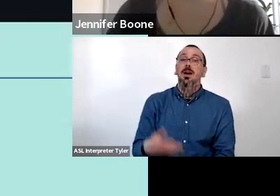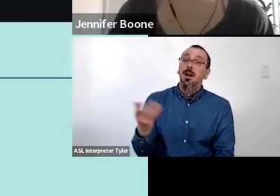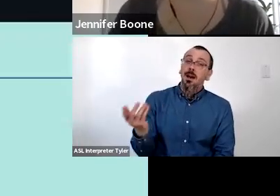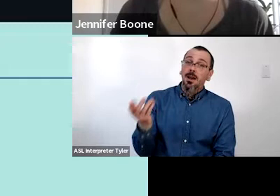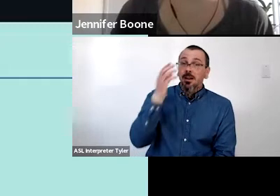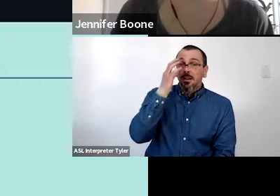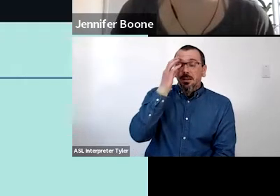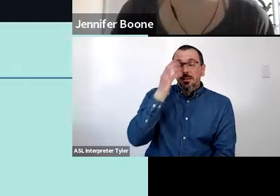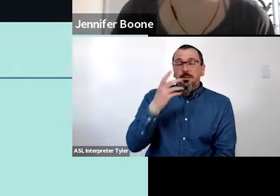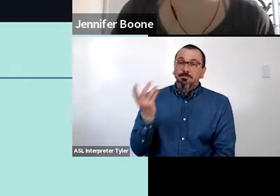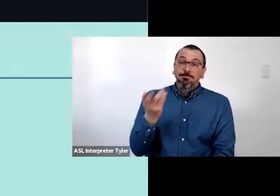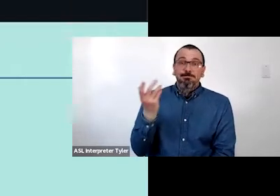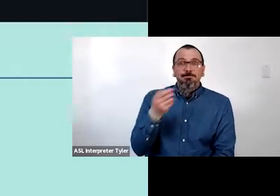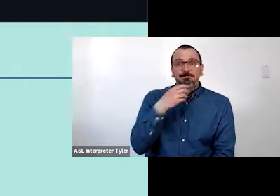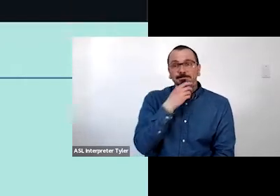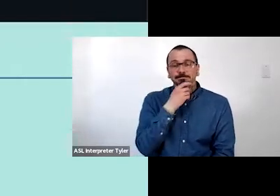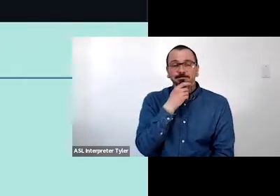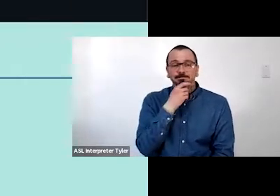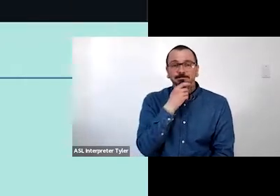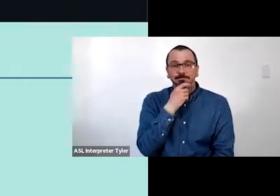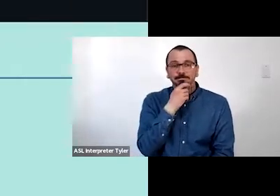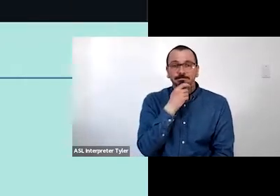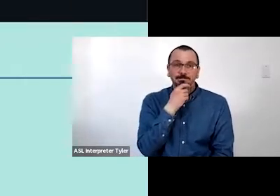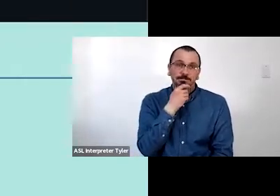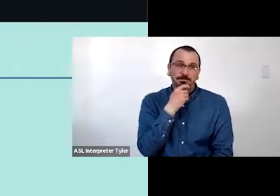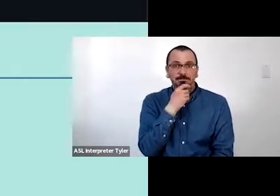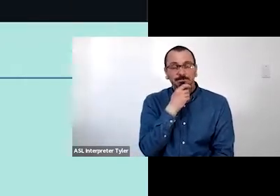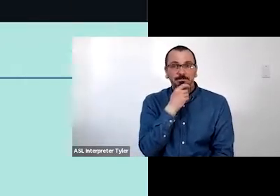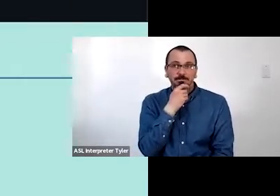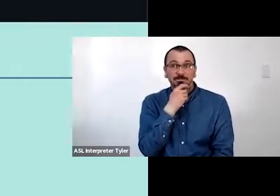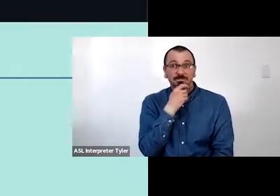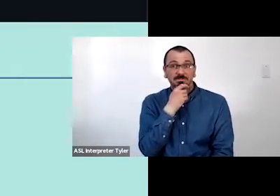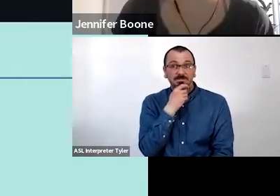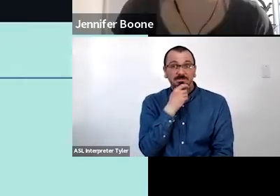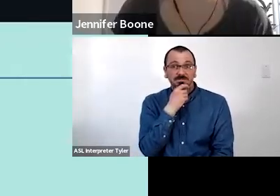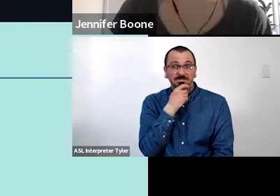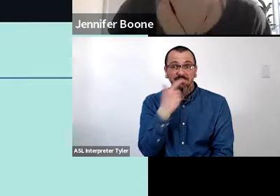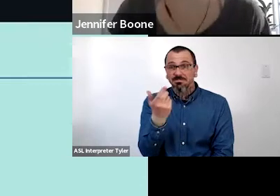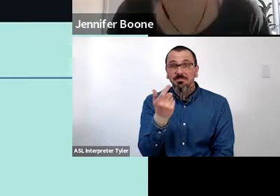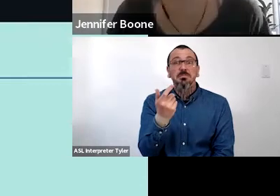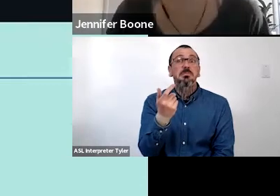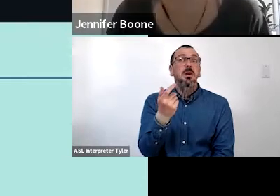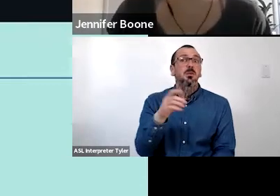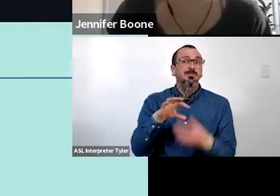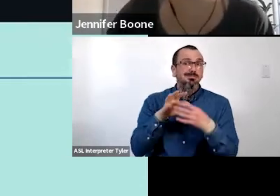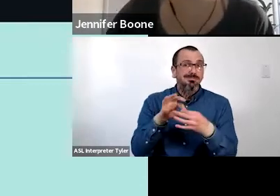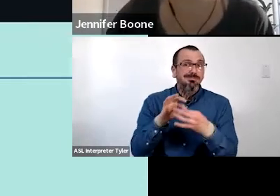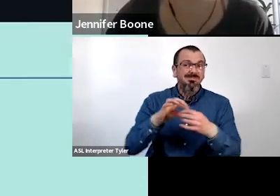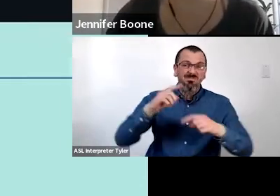guess that it's learn more about like how it affects like different types of relationships